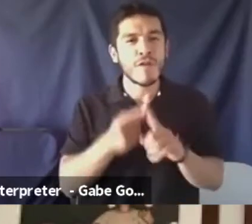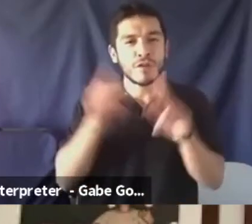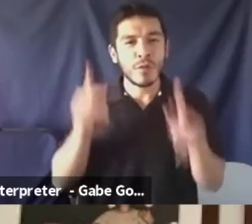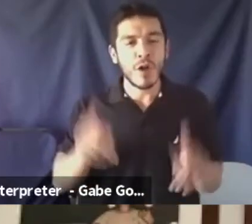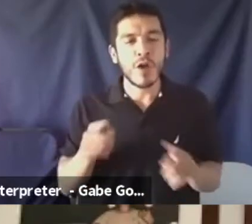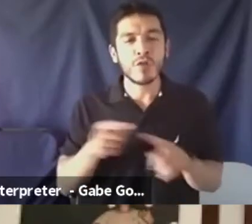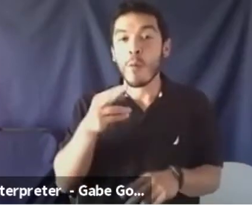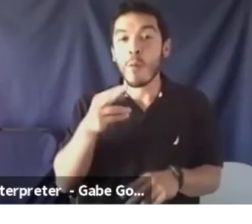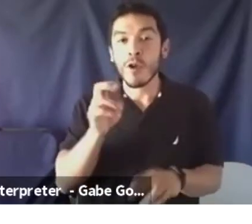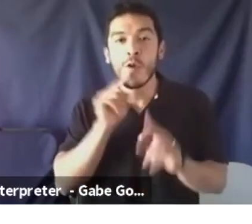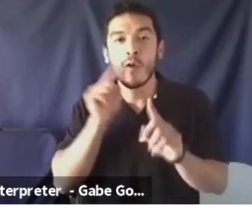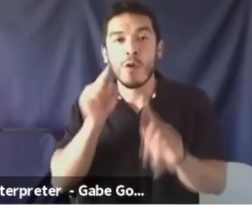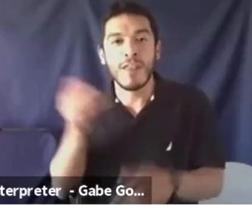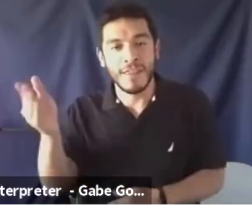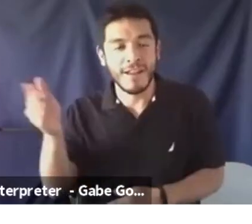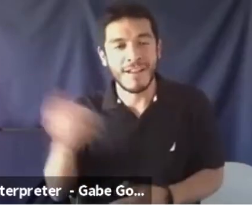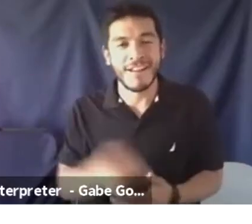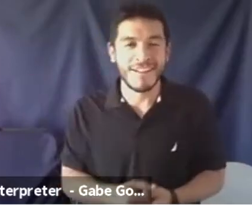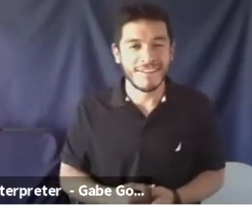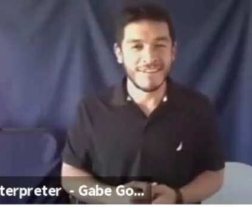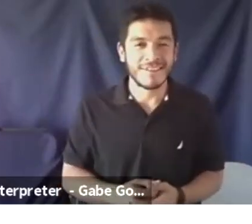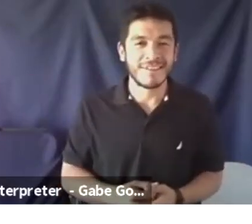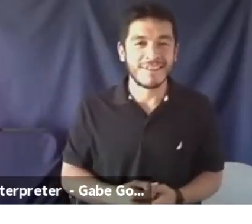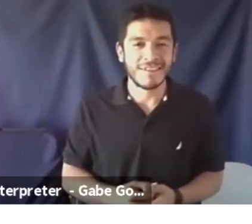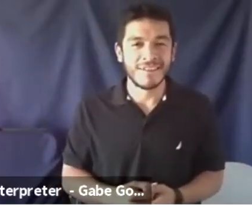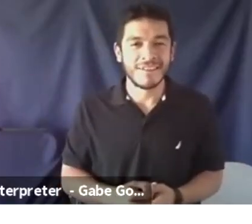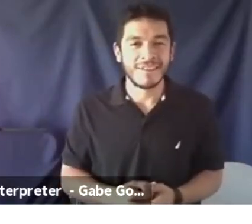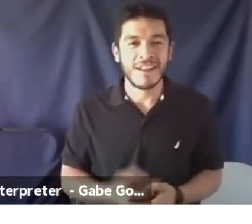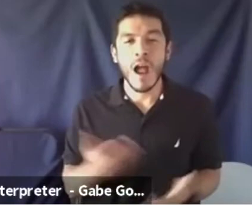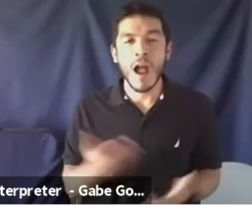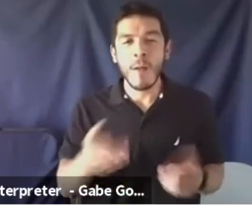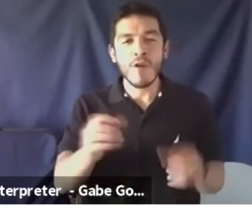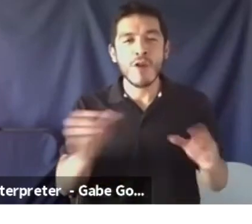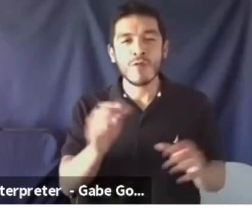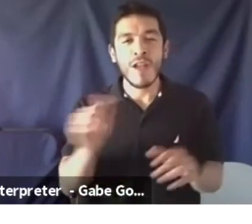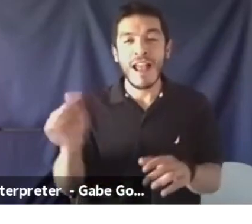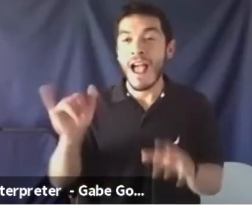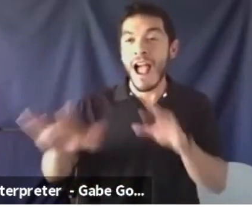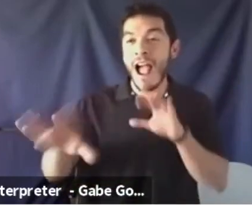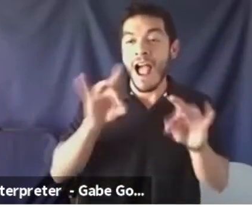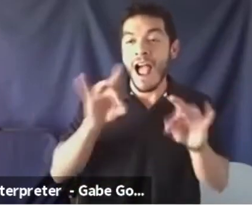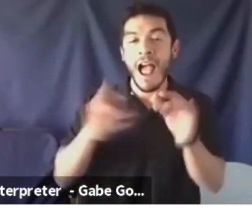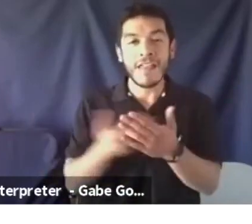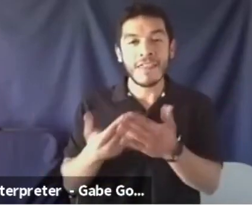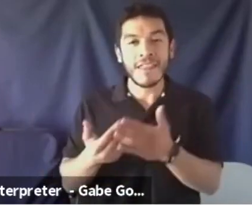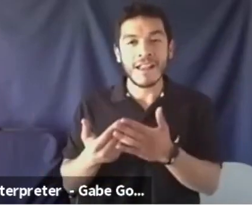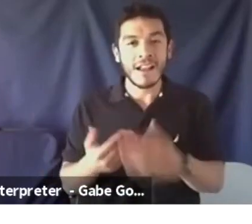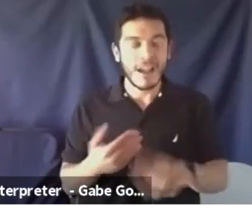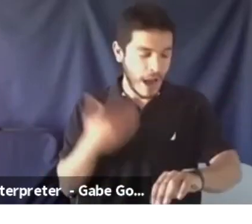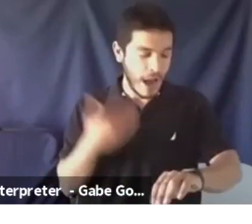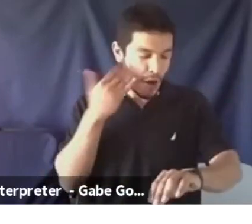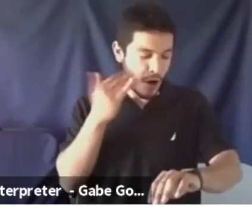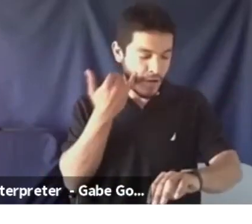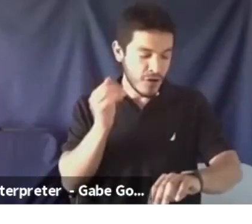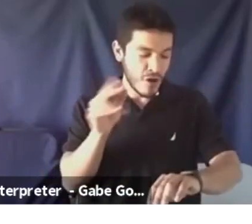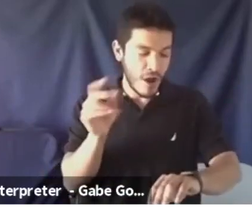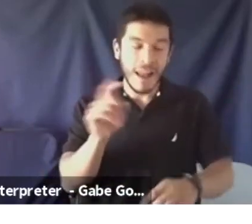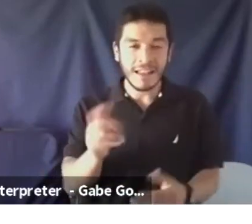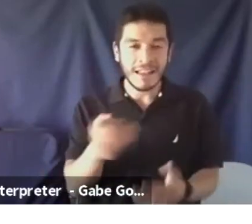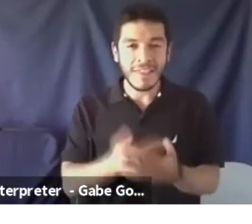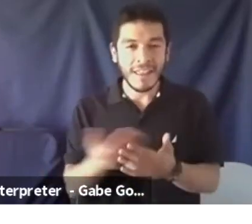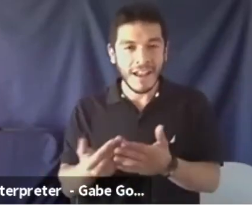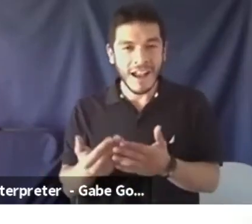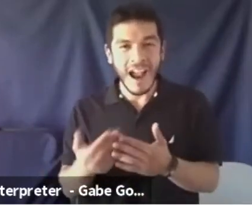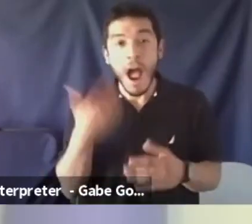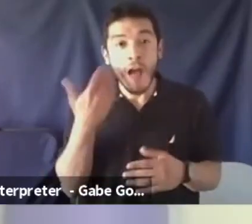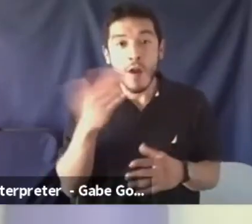pre-order it. So I'm just maybe we could do like a cast thing too. Like I don't know if Charlese writes, but I know Dominique Thorne writes. We could all just